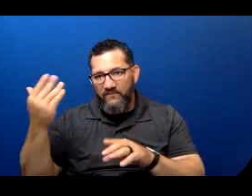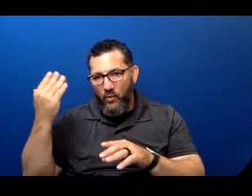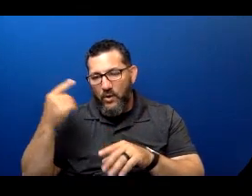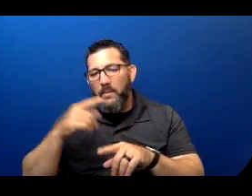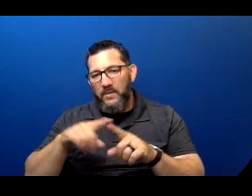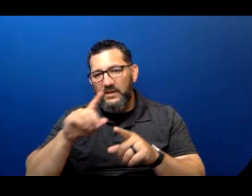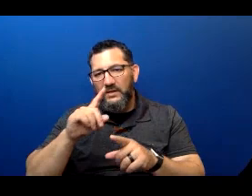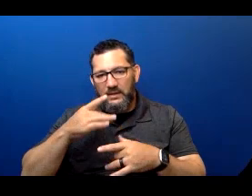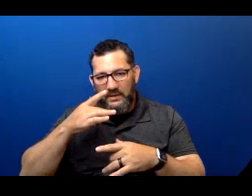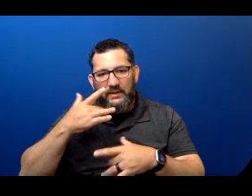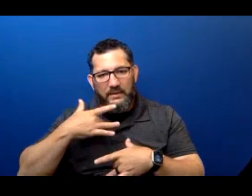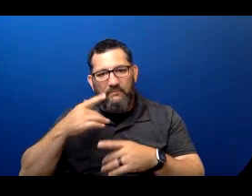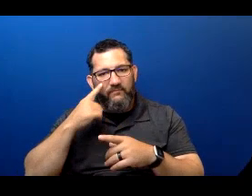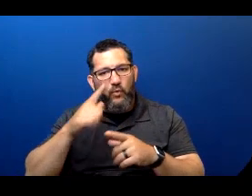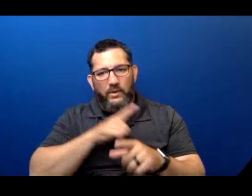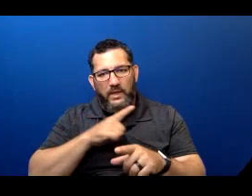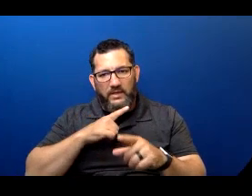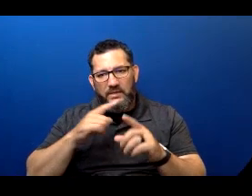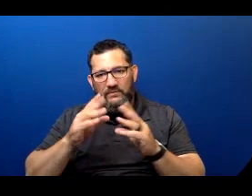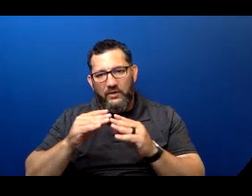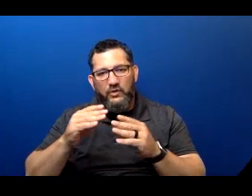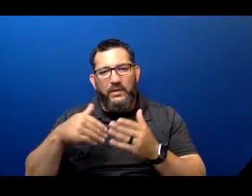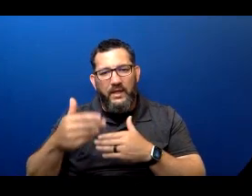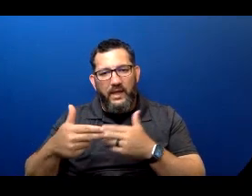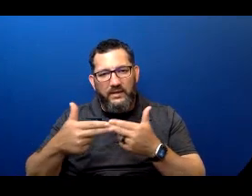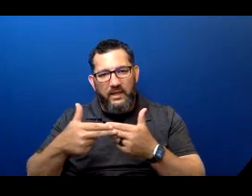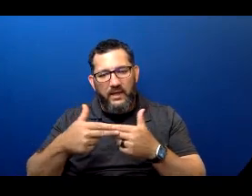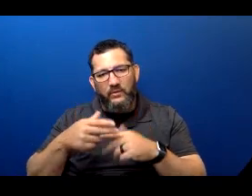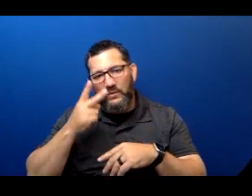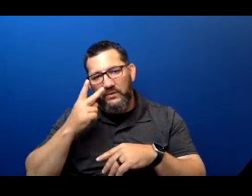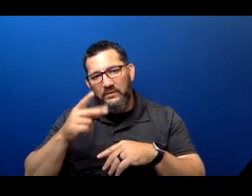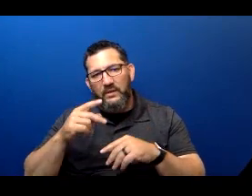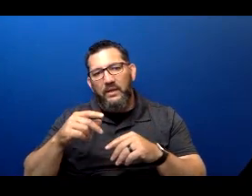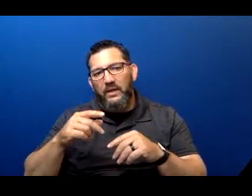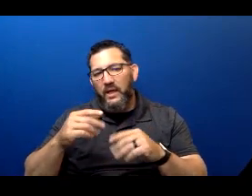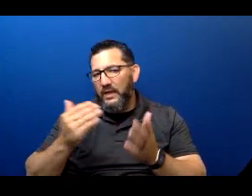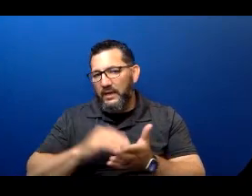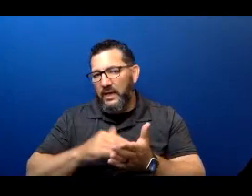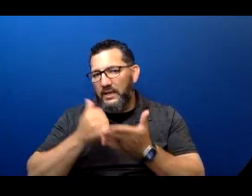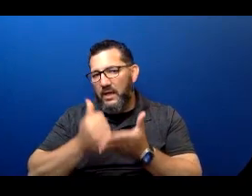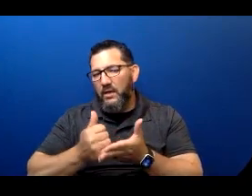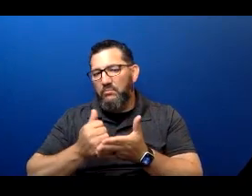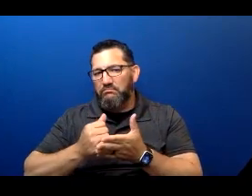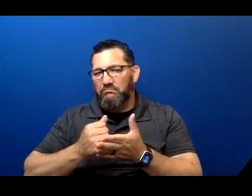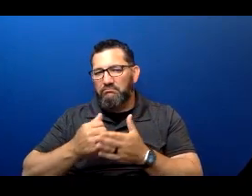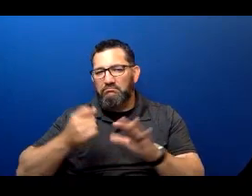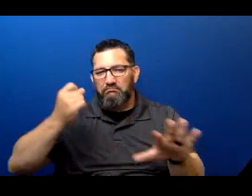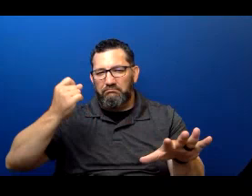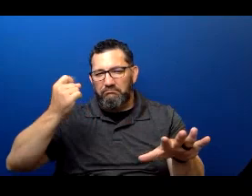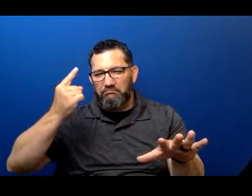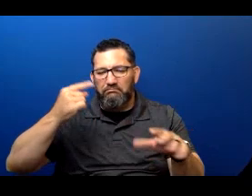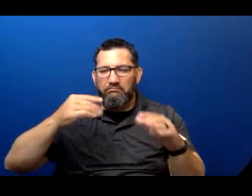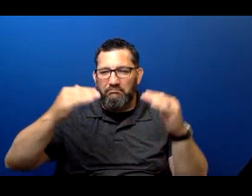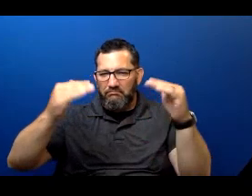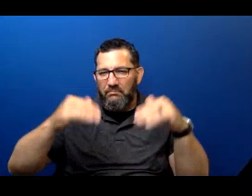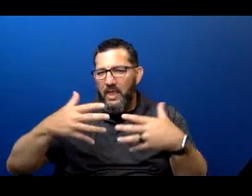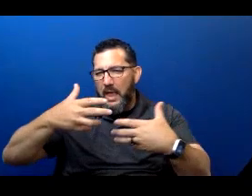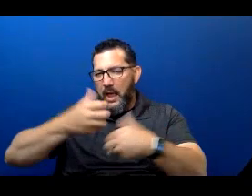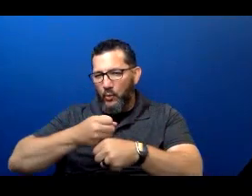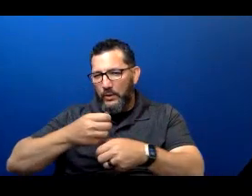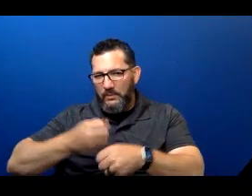session. But the next slide is also just for level setting and just to anchor you. Those are acronyms that you're